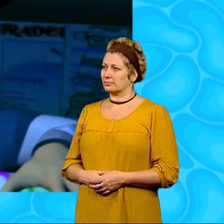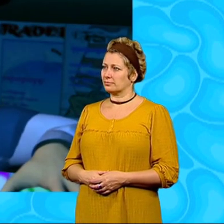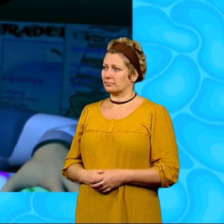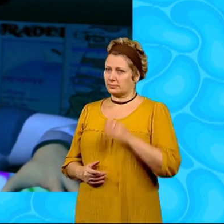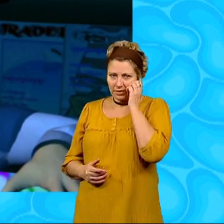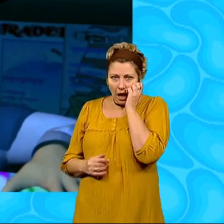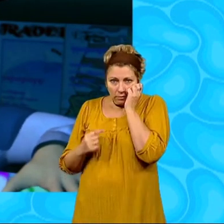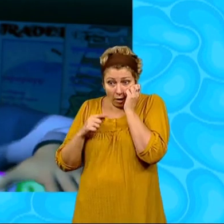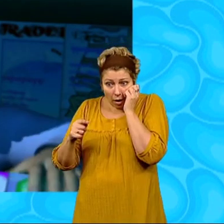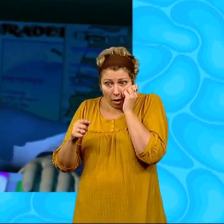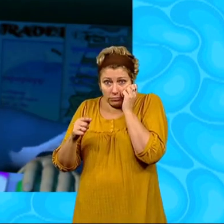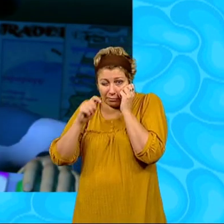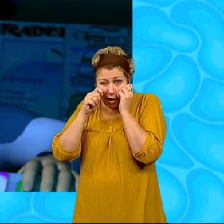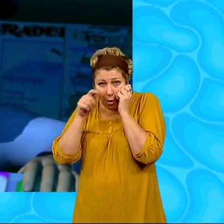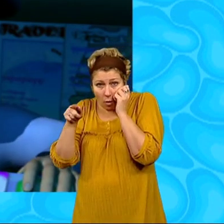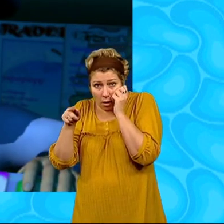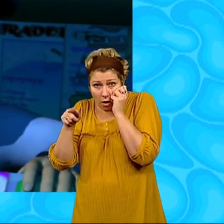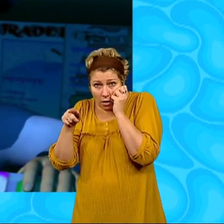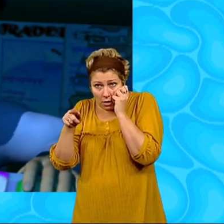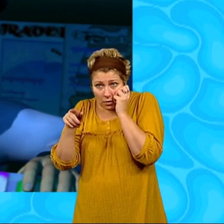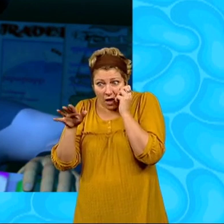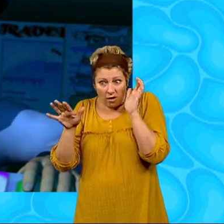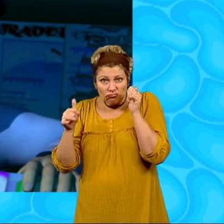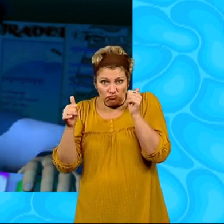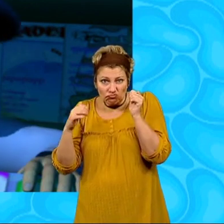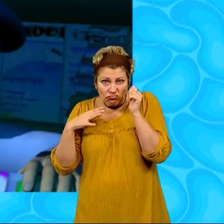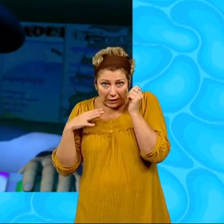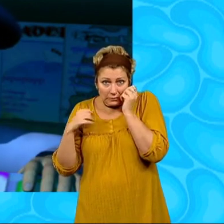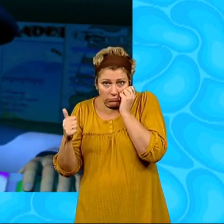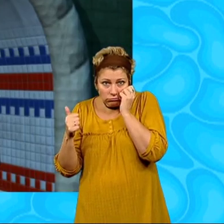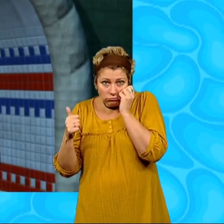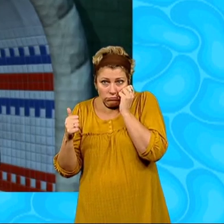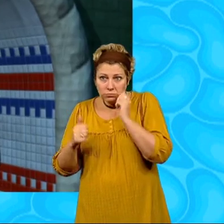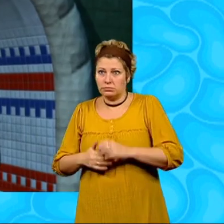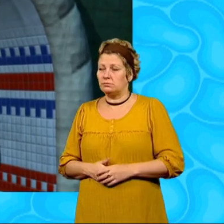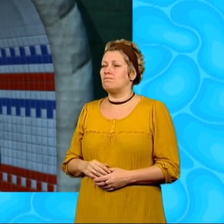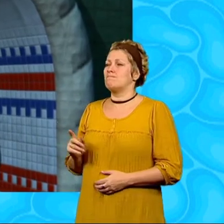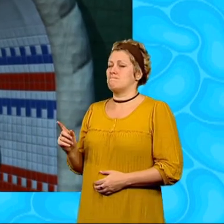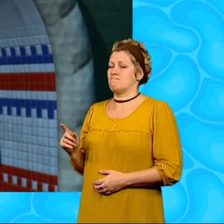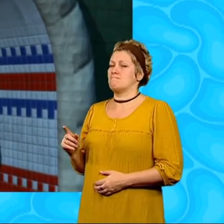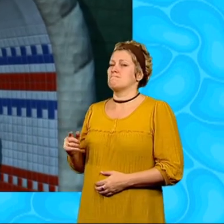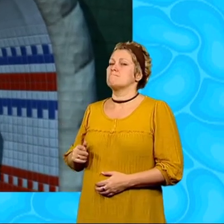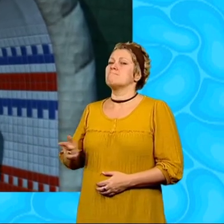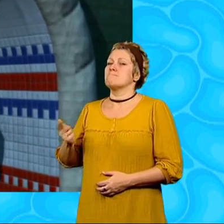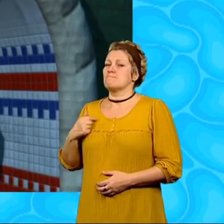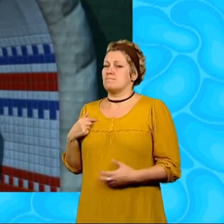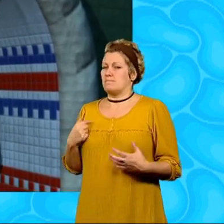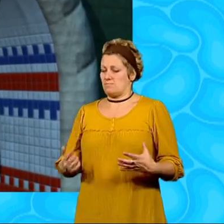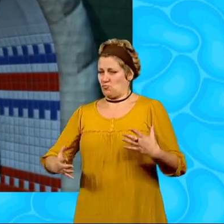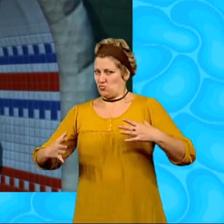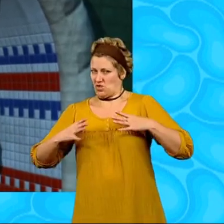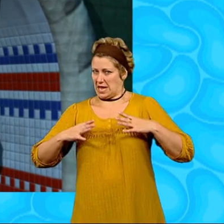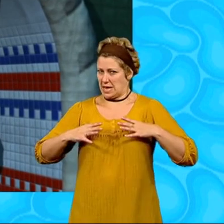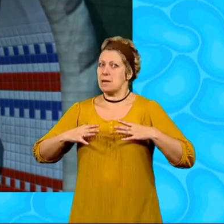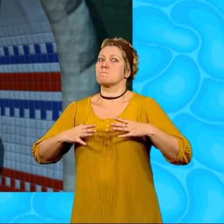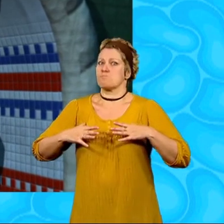Ernie to Bakerloo. Ernie Everything's in place. Hmm. I'm at the ready,